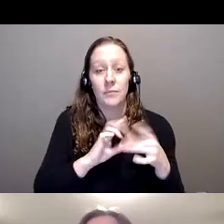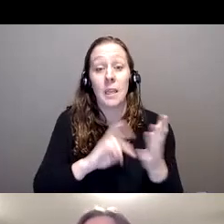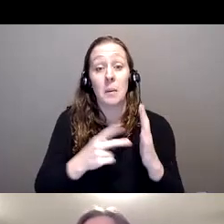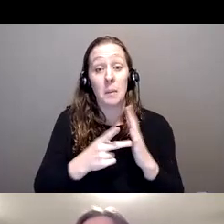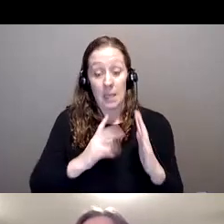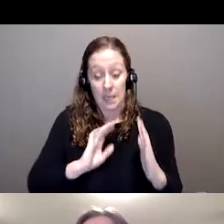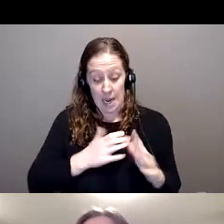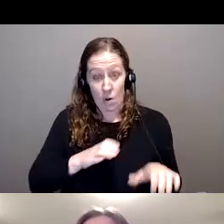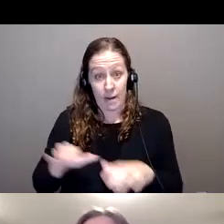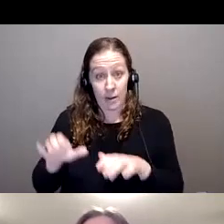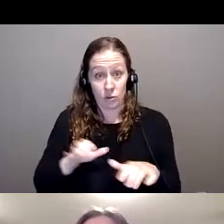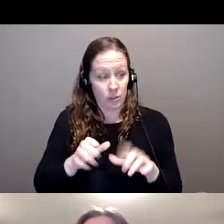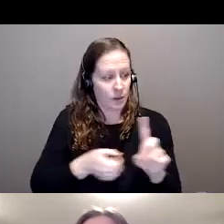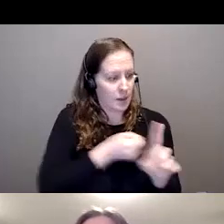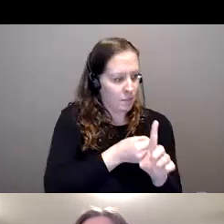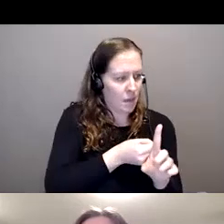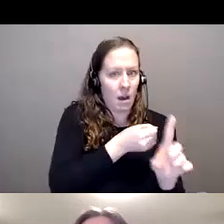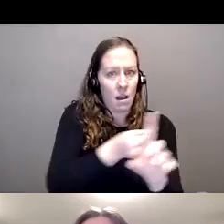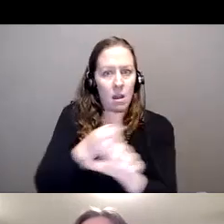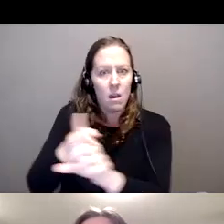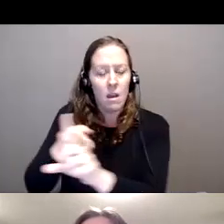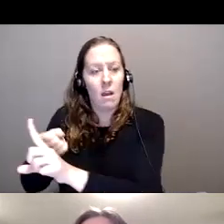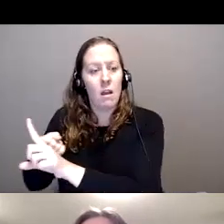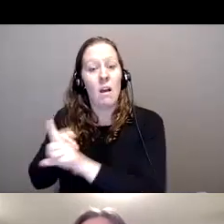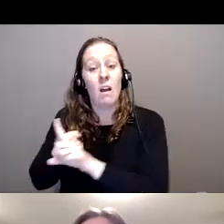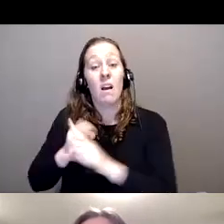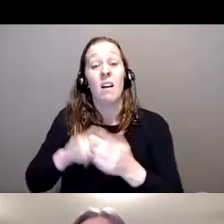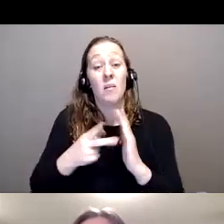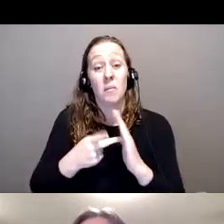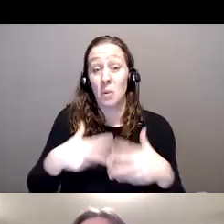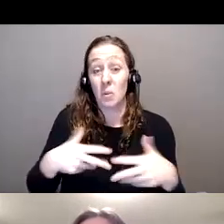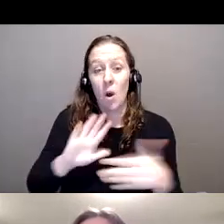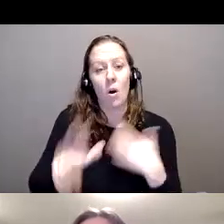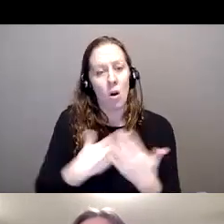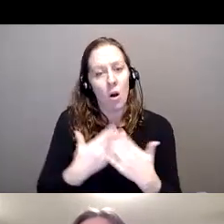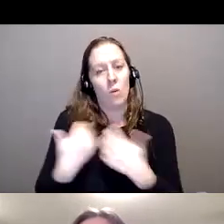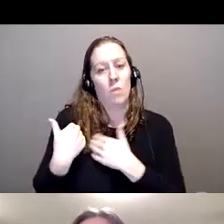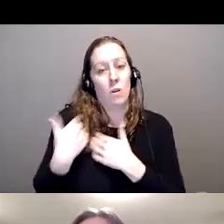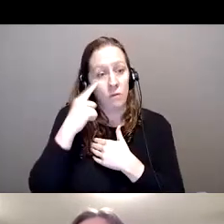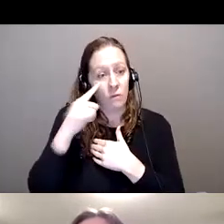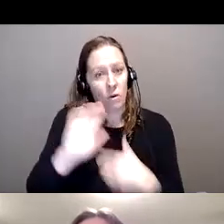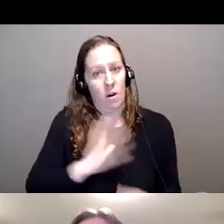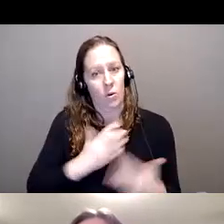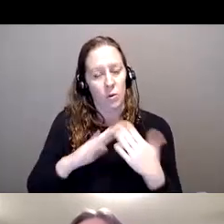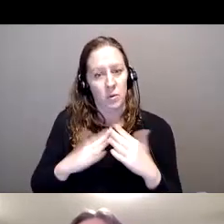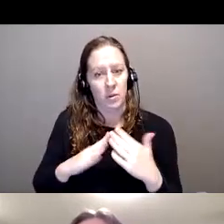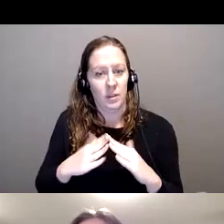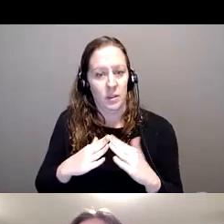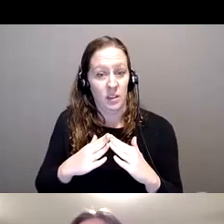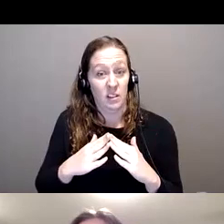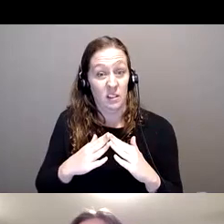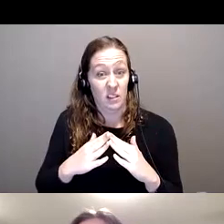other, and that we are all responsible for our community's